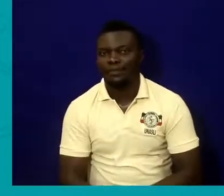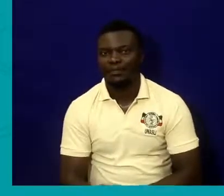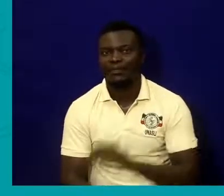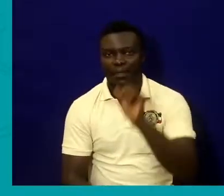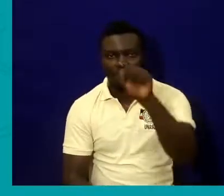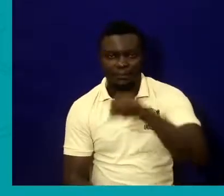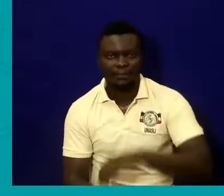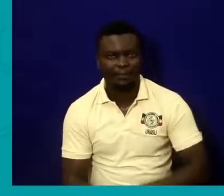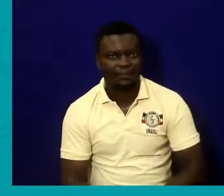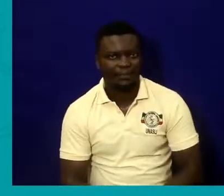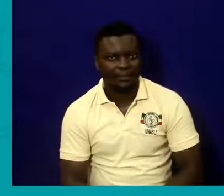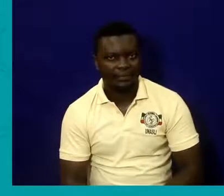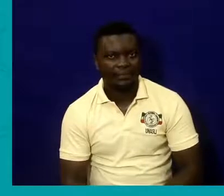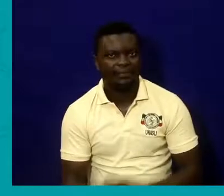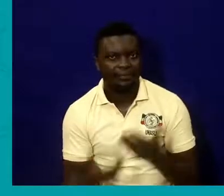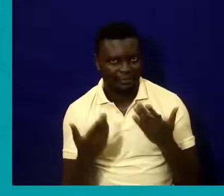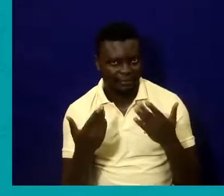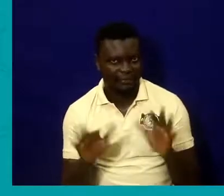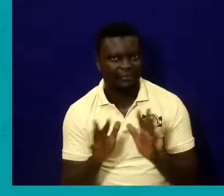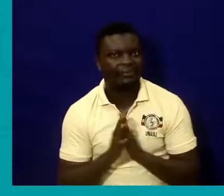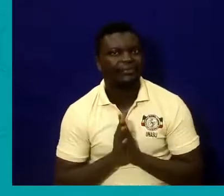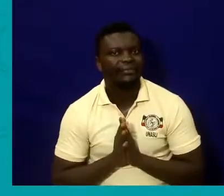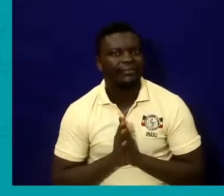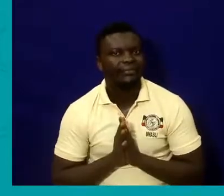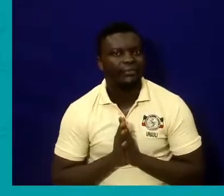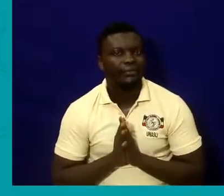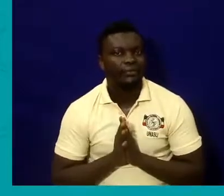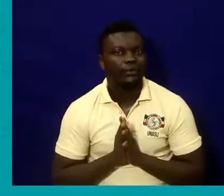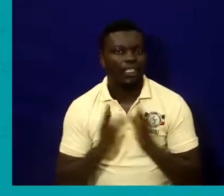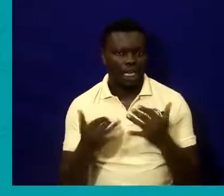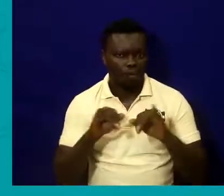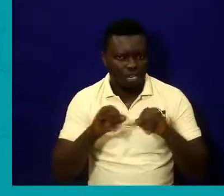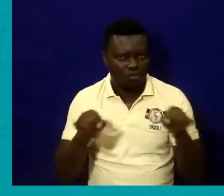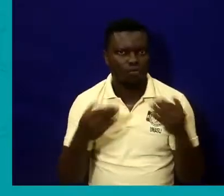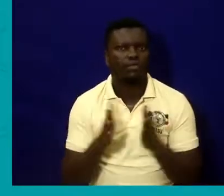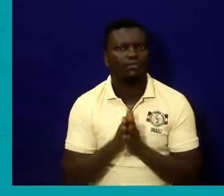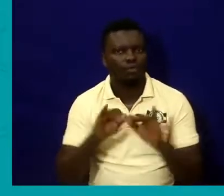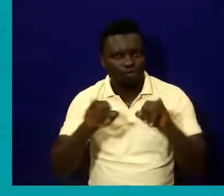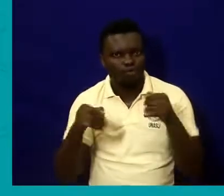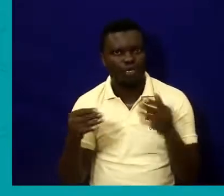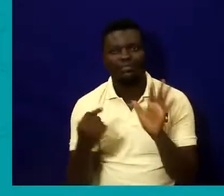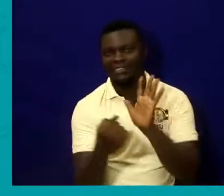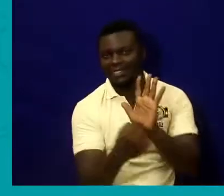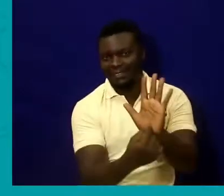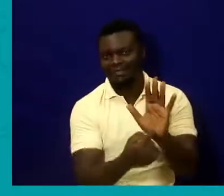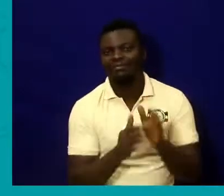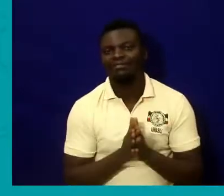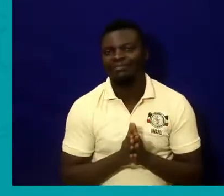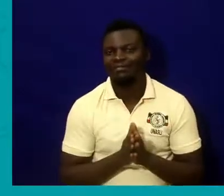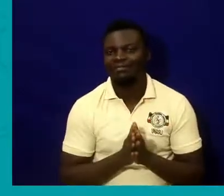Yeah, that's it. Let us now try this example.